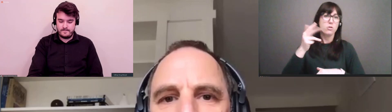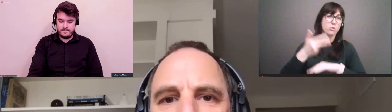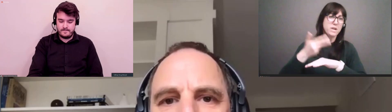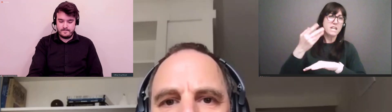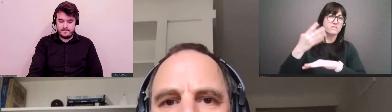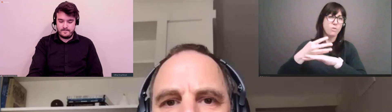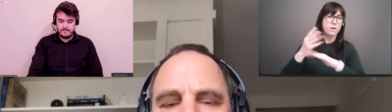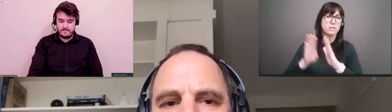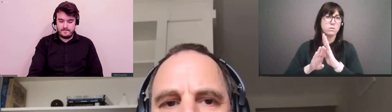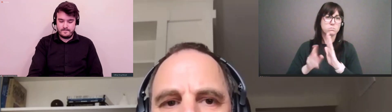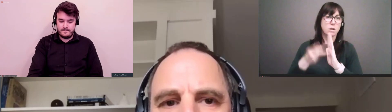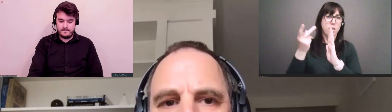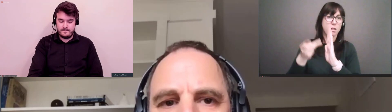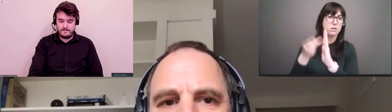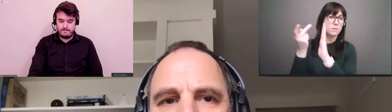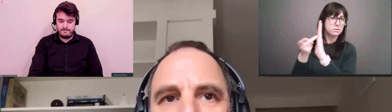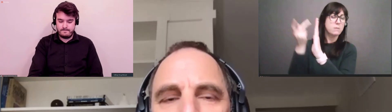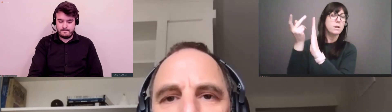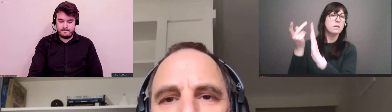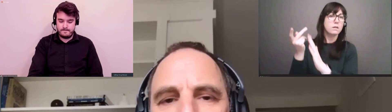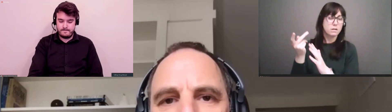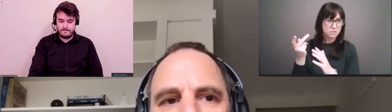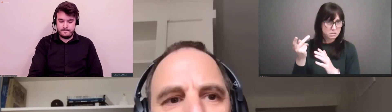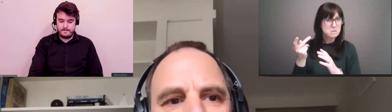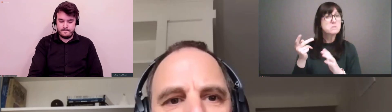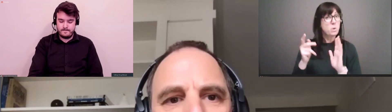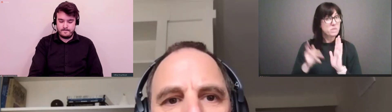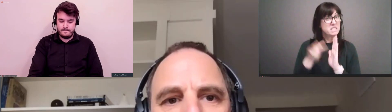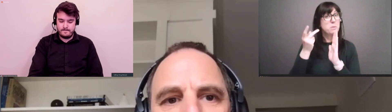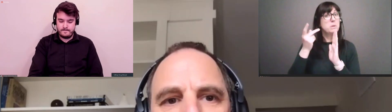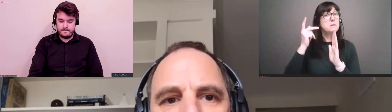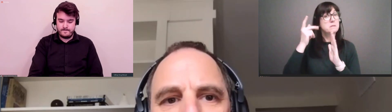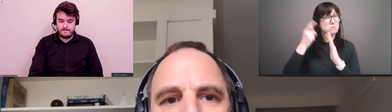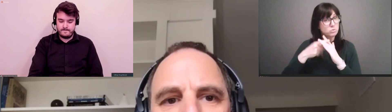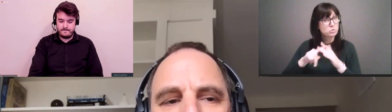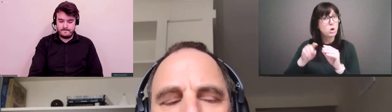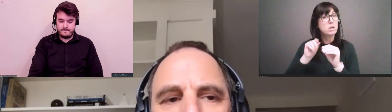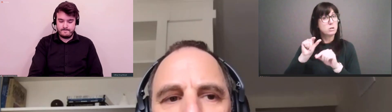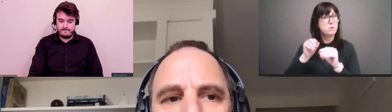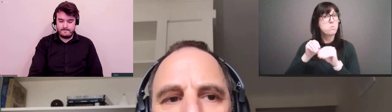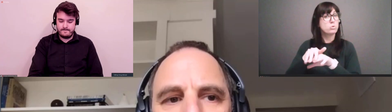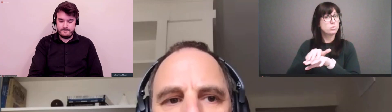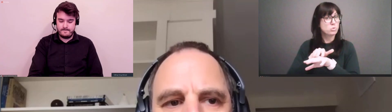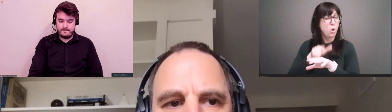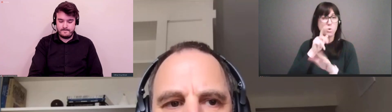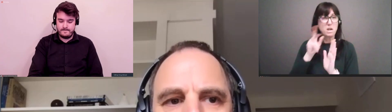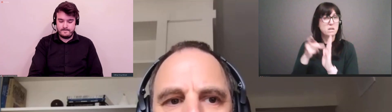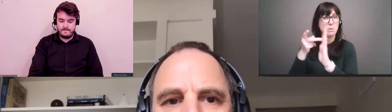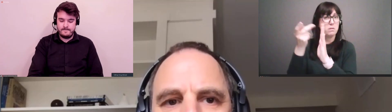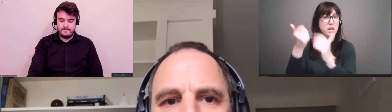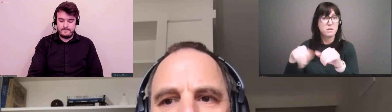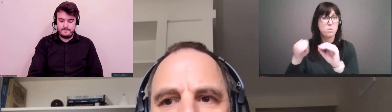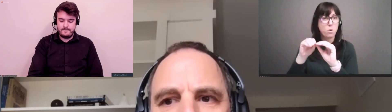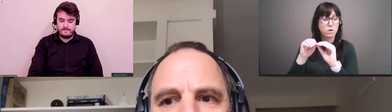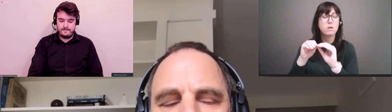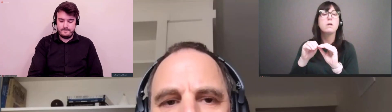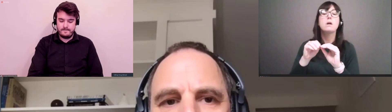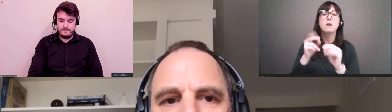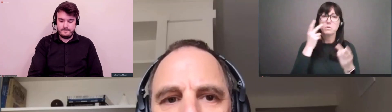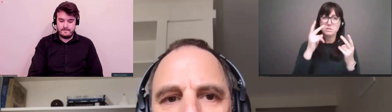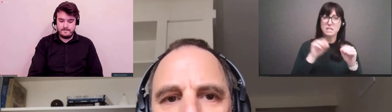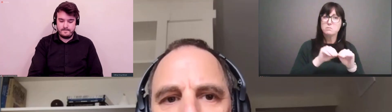seeing some slowing of the doubling, and that same thing that's happening in the cases in the community as